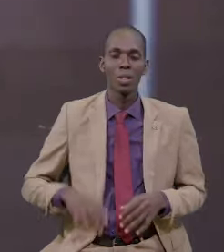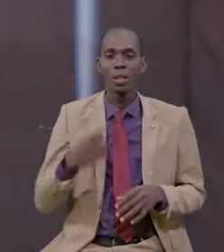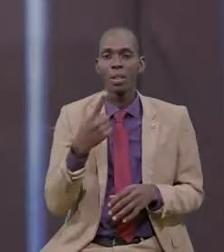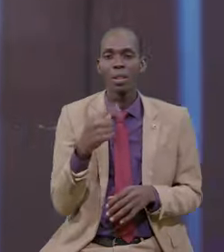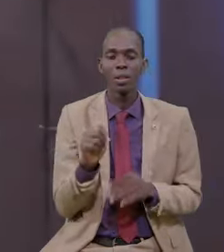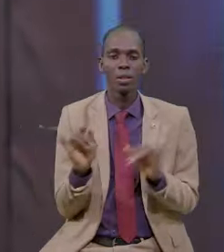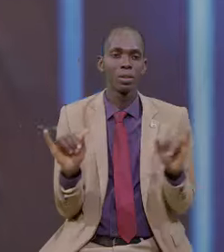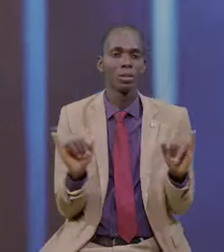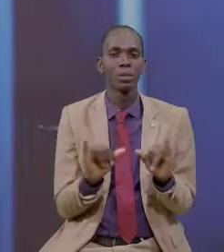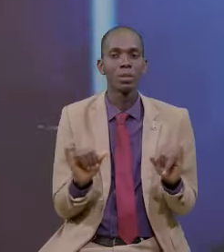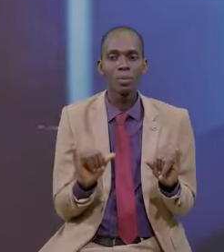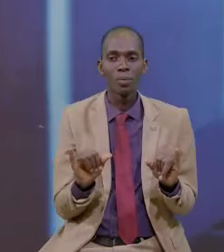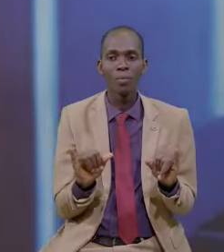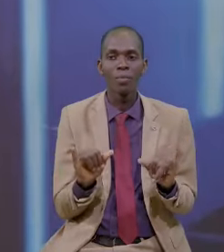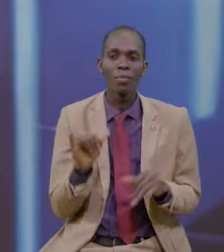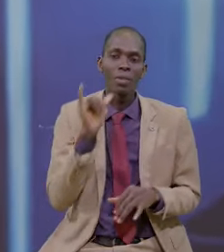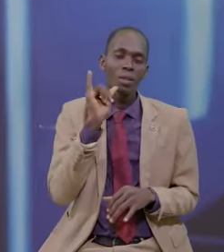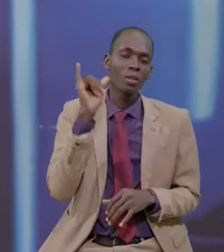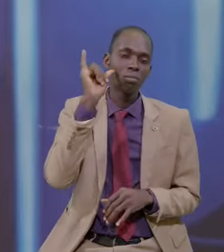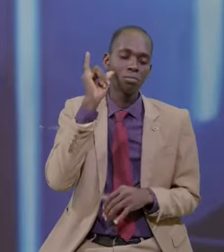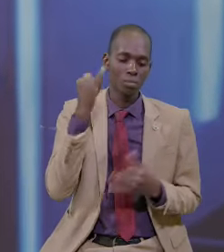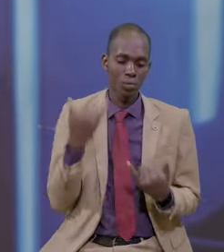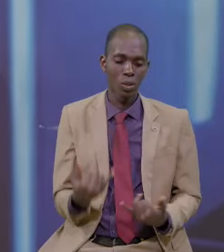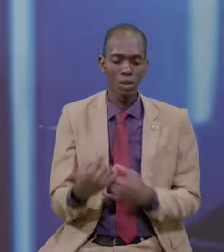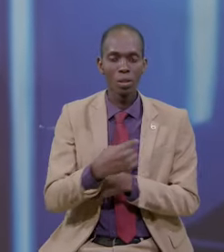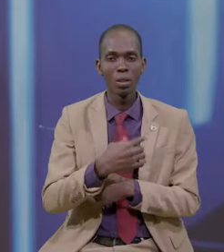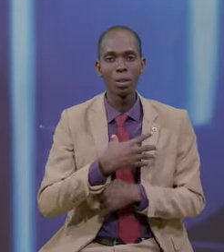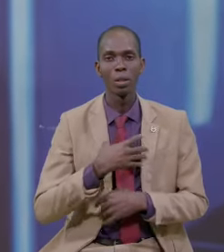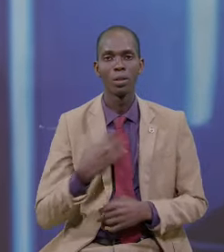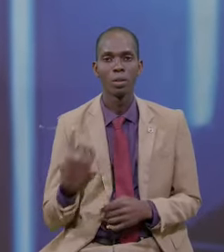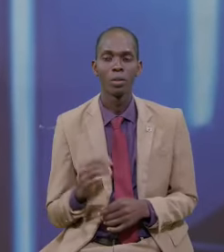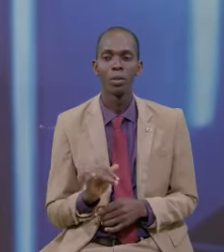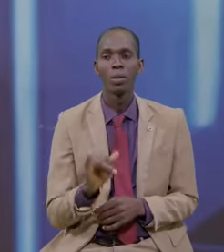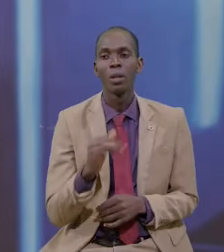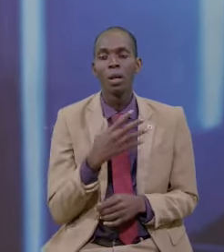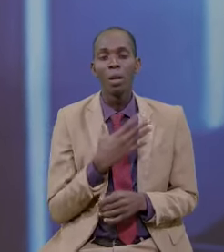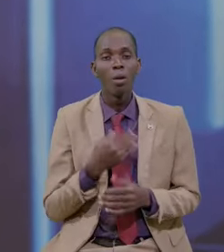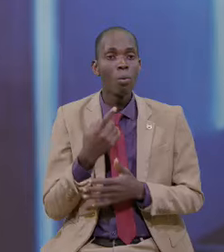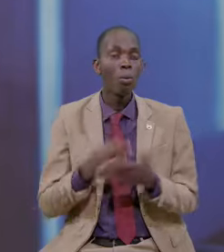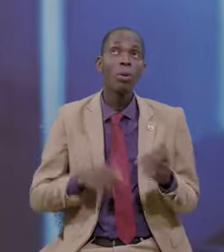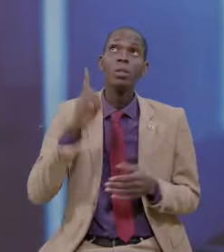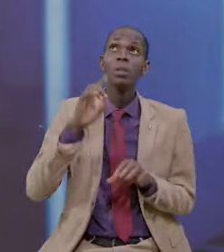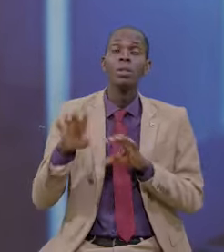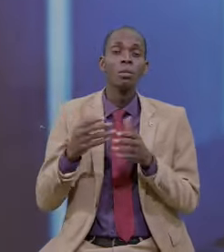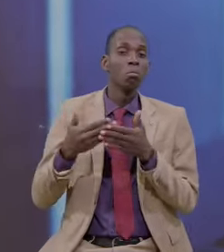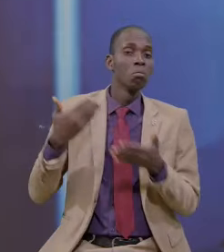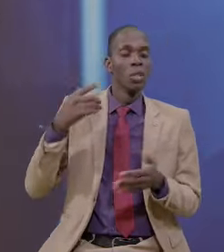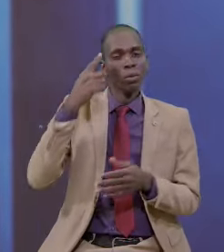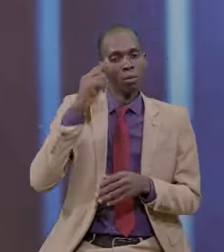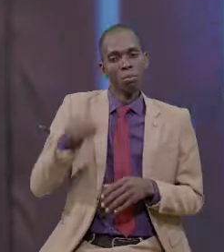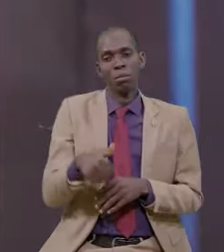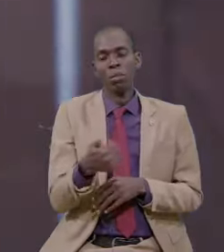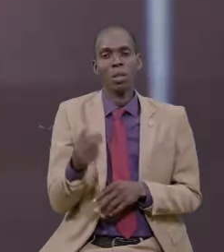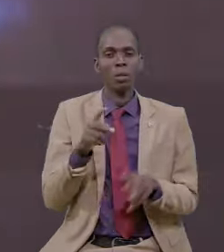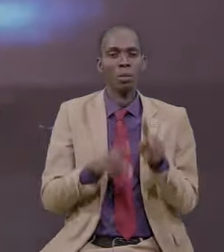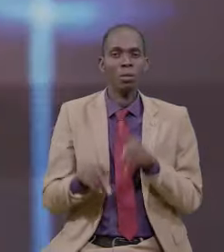same yesterday, today, and forever. And what he did before for other people, he